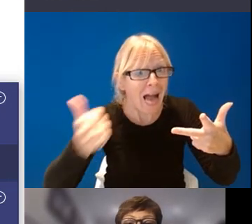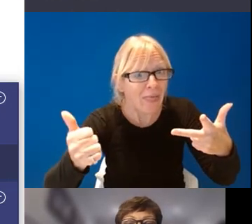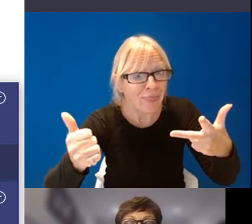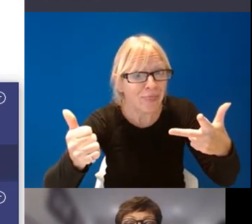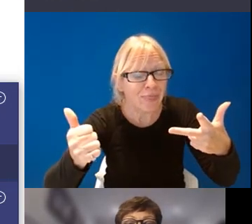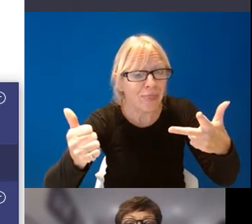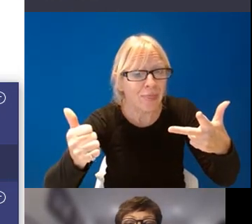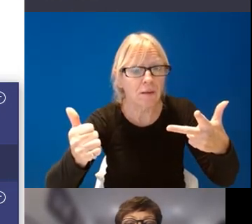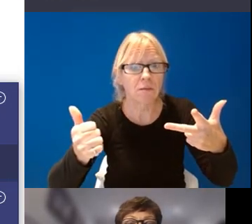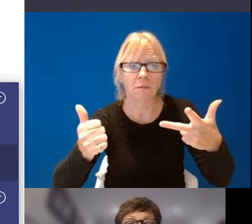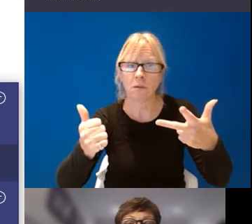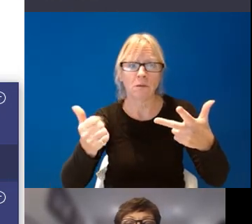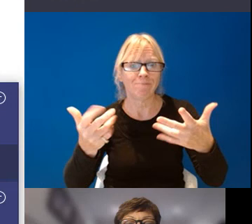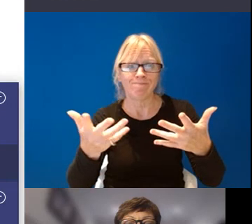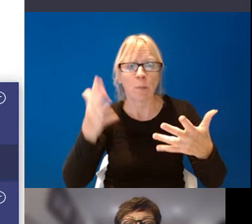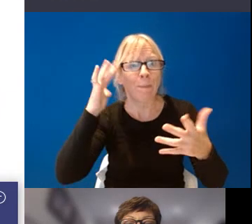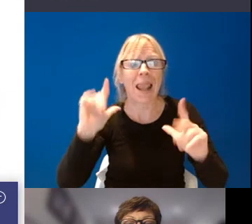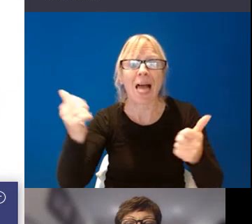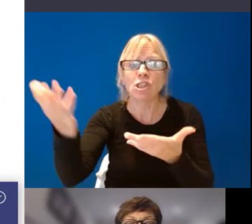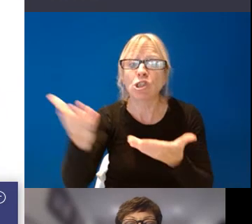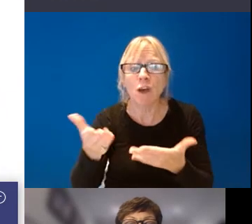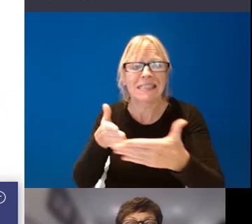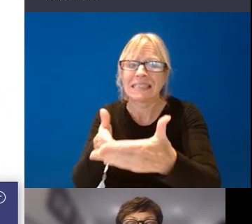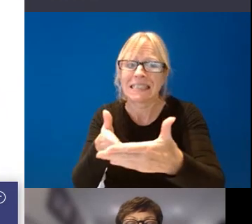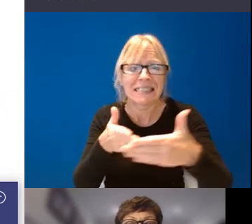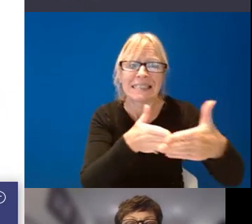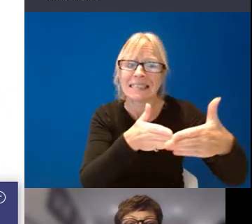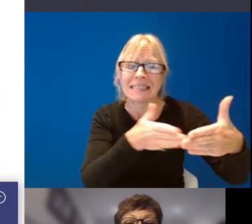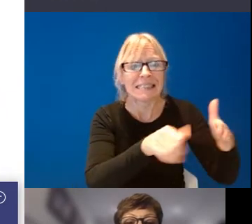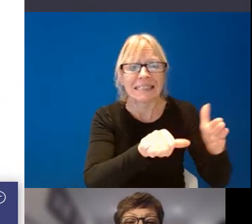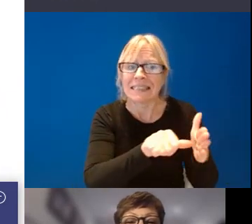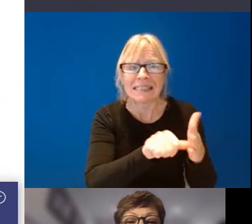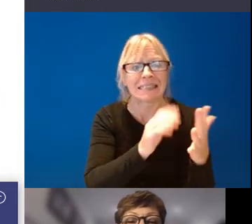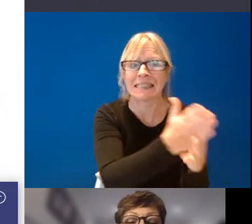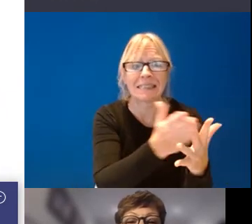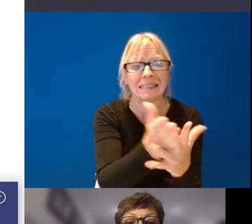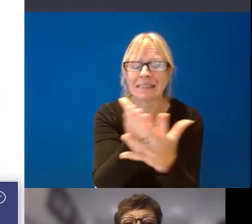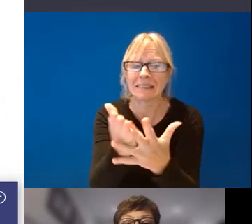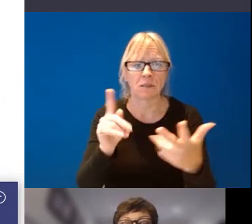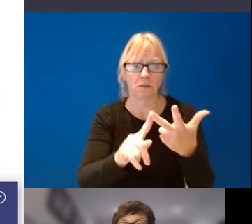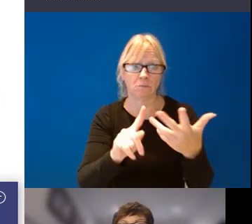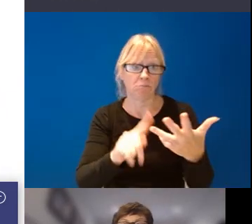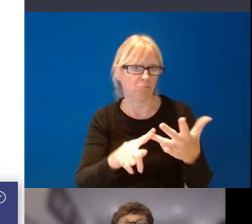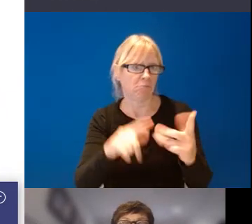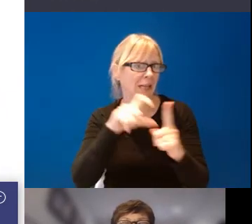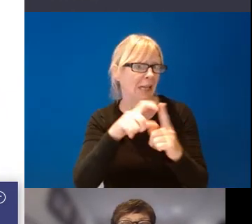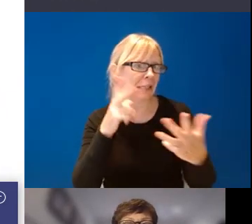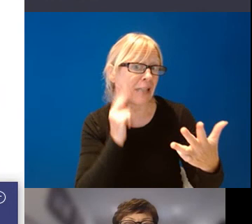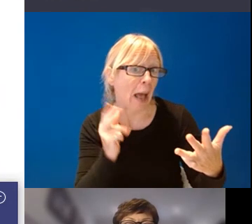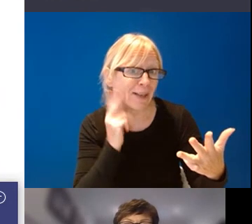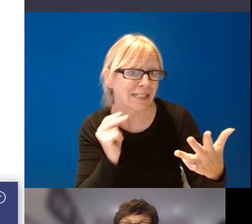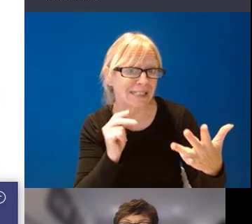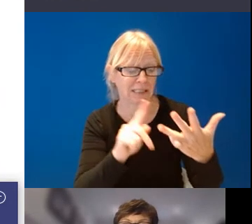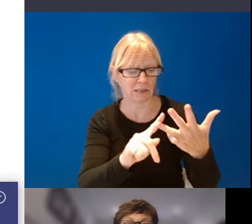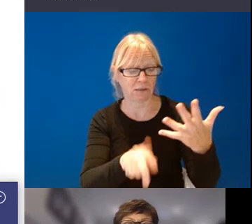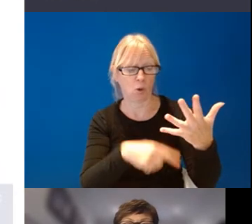accessing mental health services? Or is it around the undiagnosed diabetes or falls in older